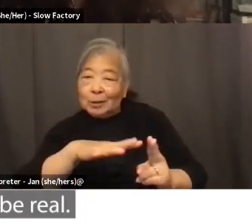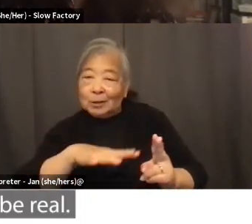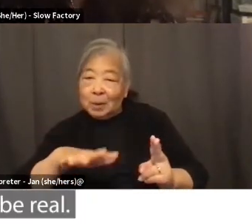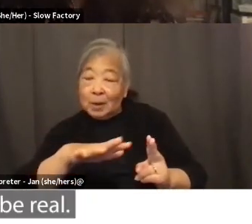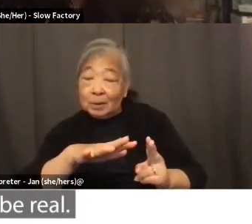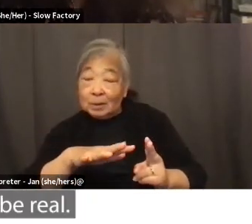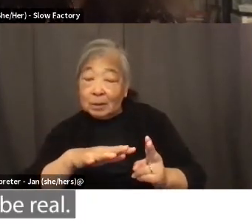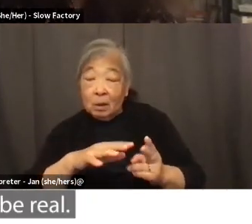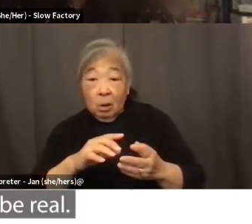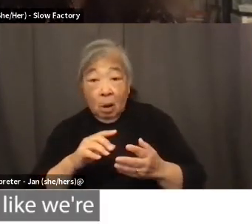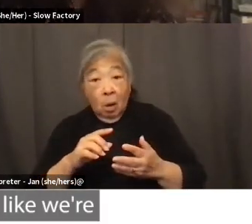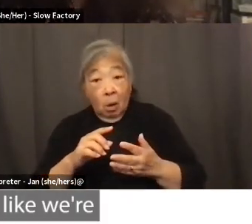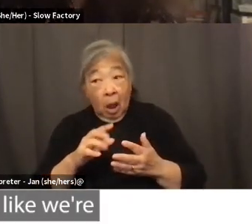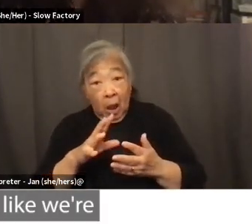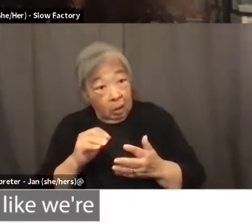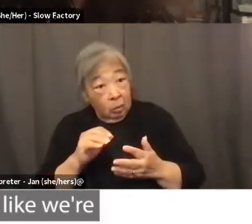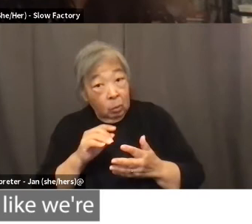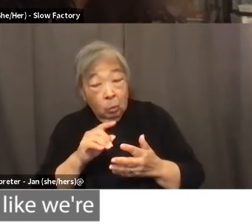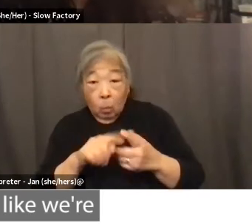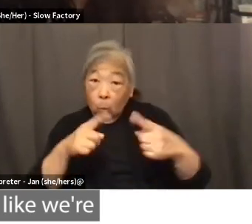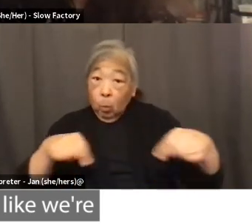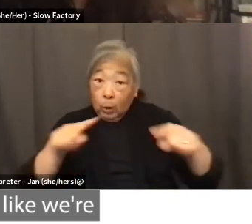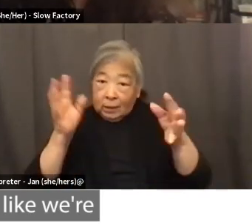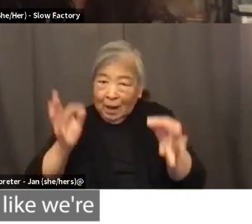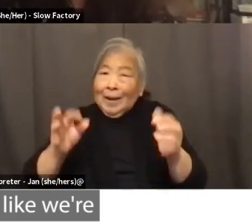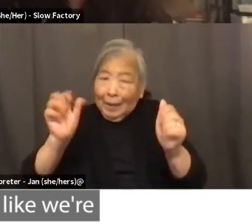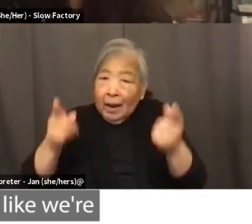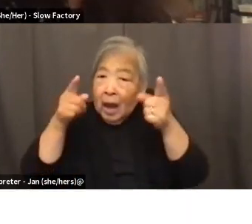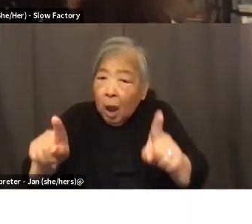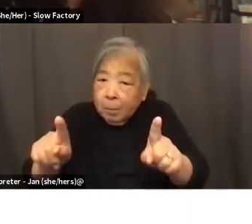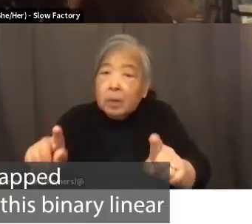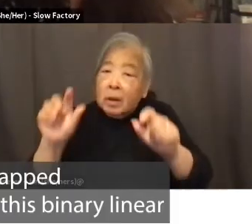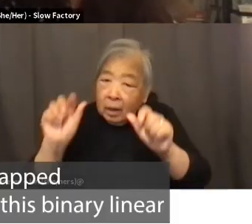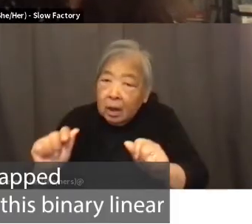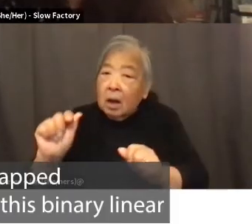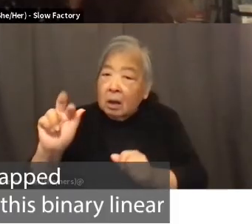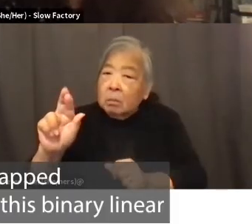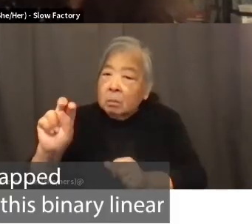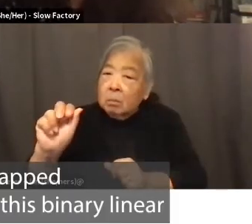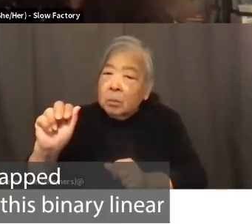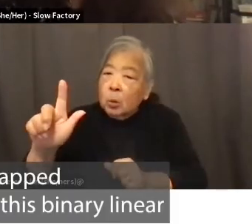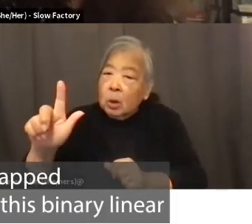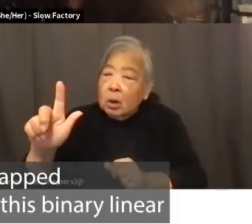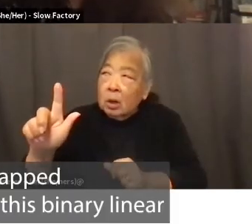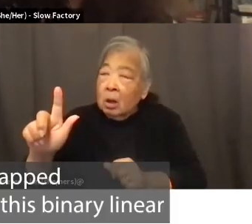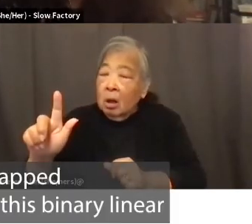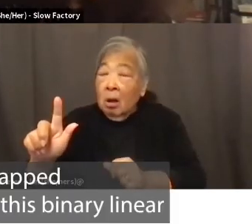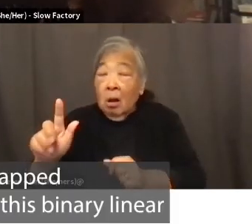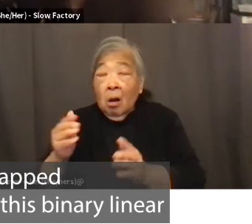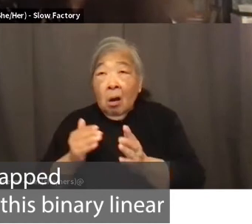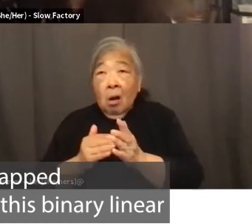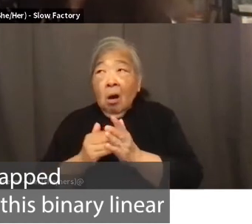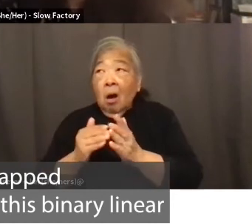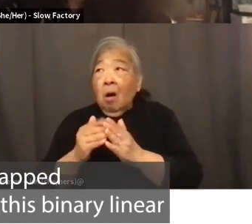be real, you know. Yeah. It's like we're so trapped sometimes beneath